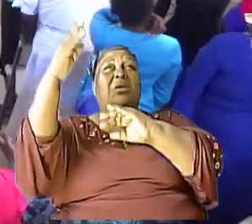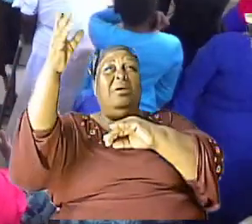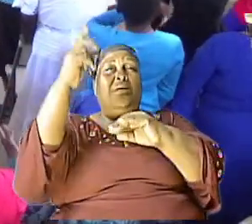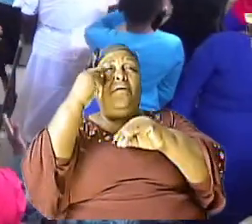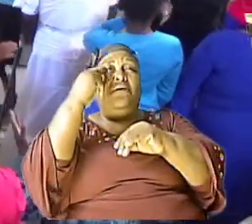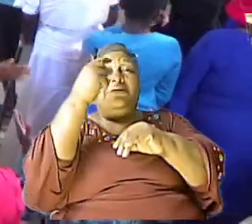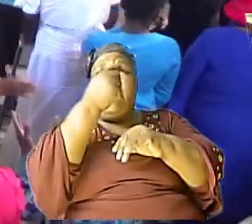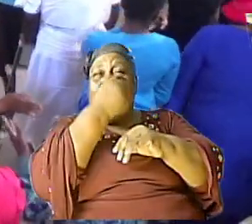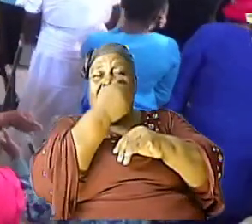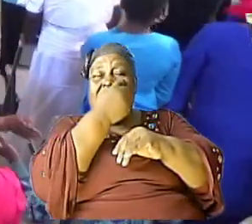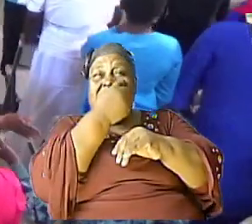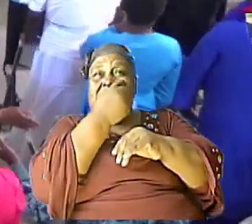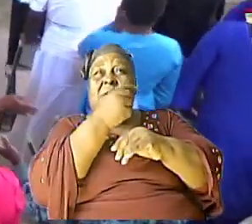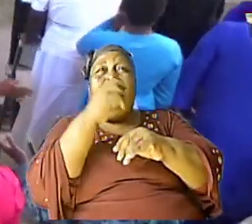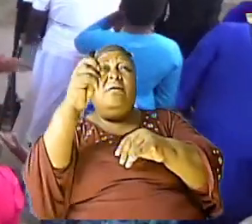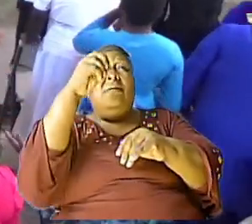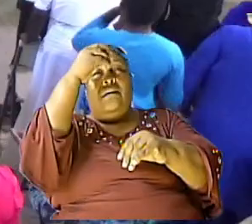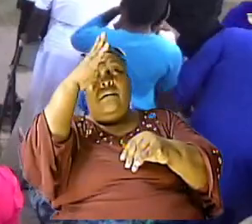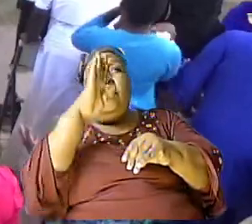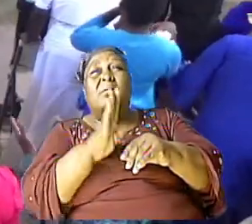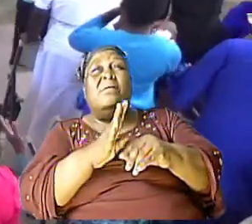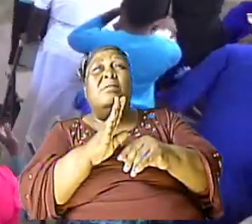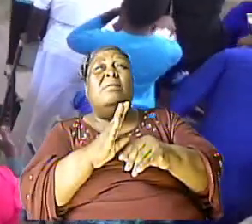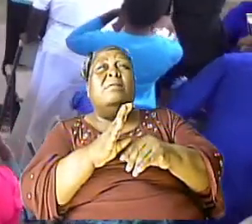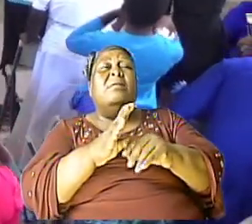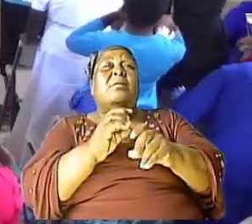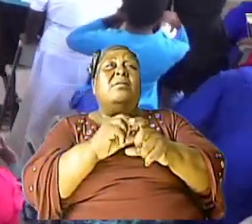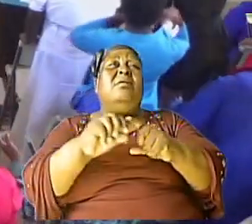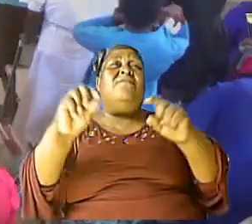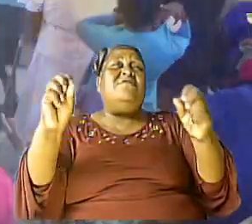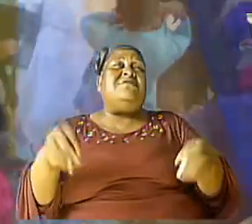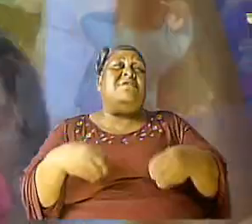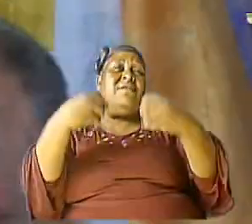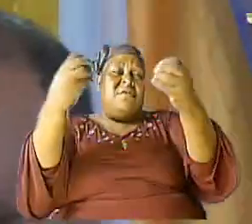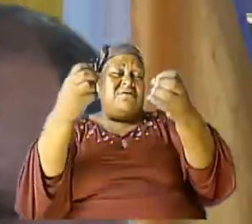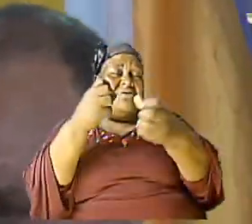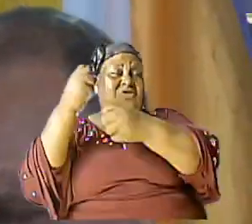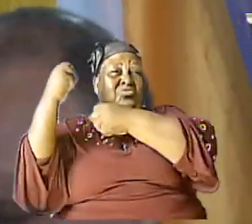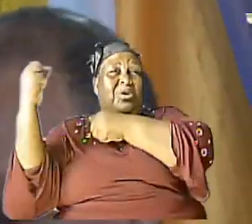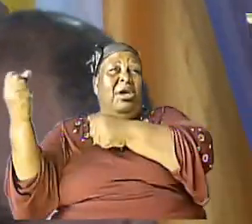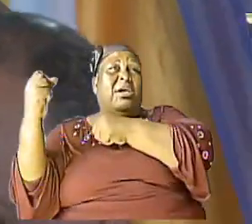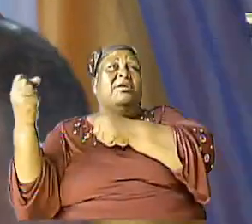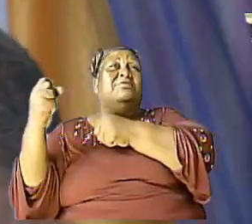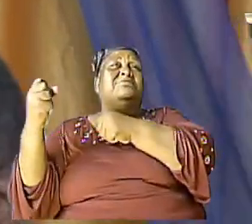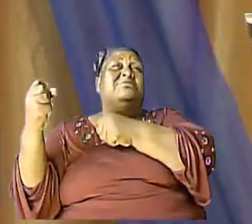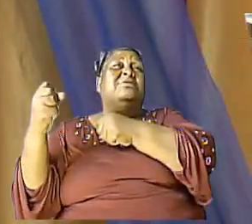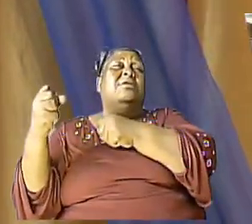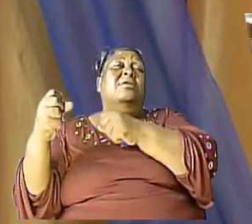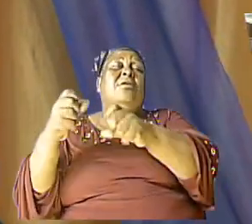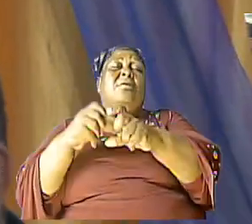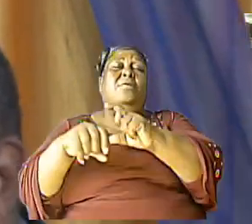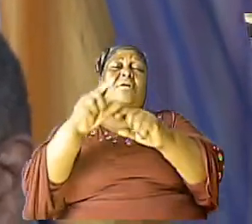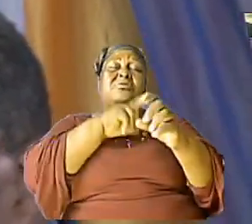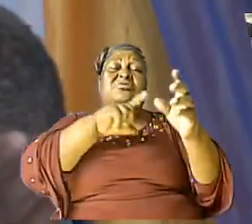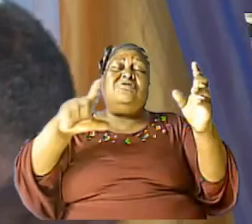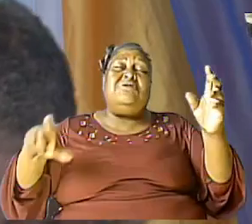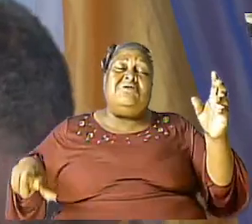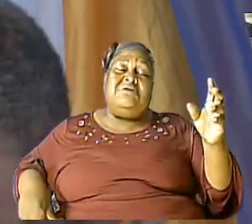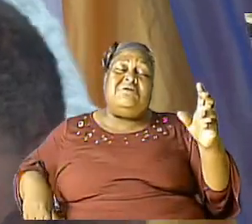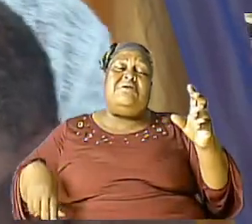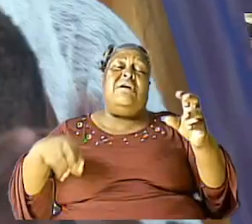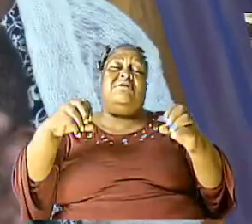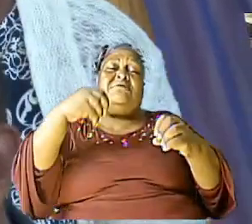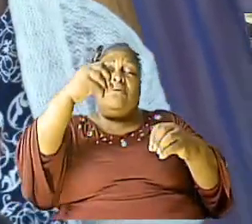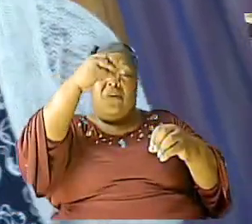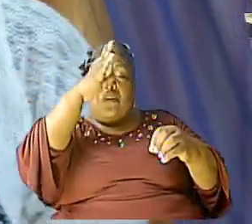in thy sight. O God of our strength and our redeemer. I pray right now, mighty God, for